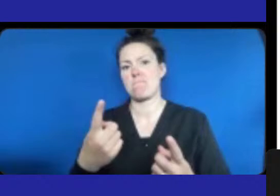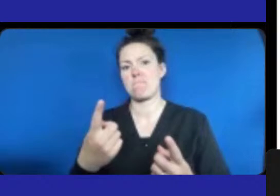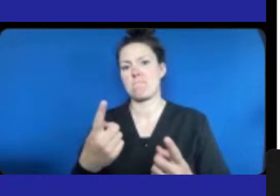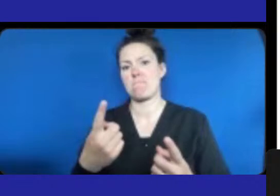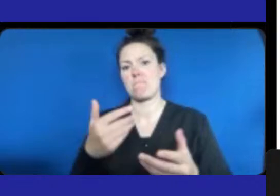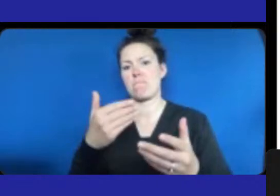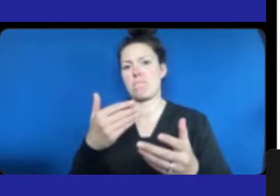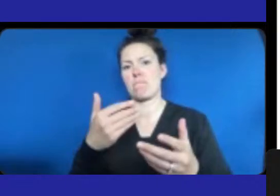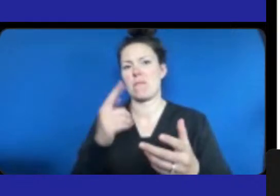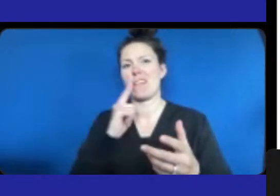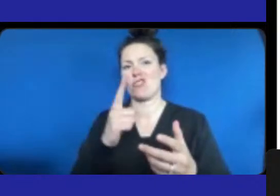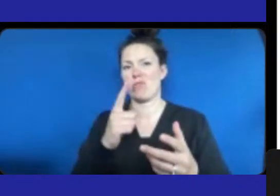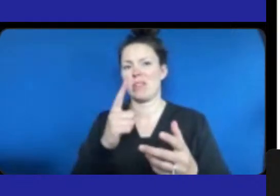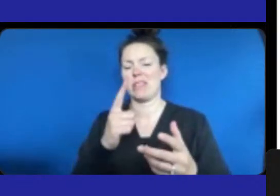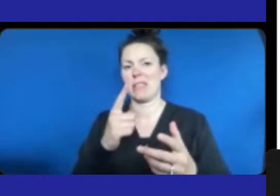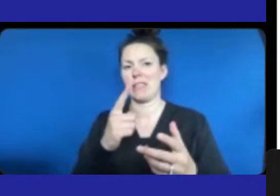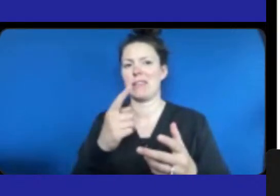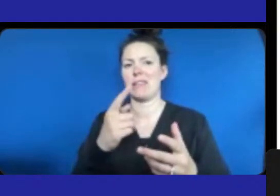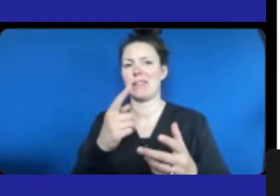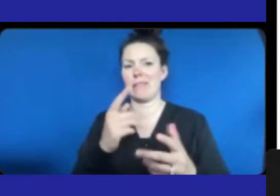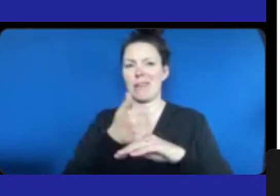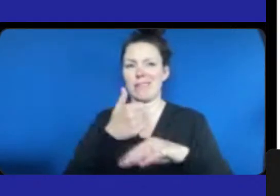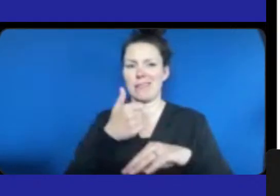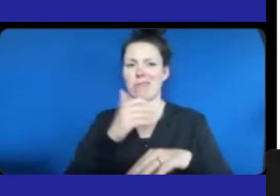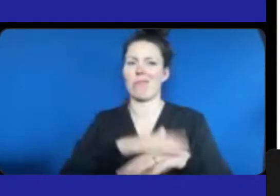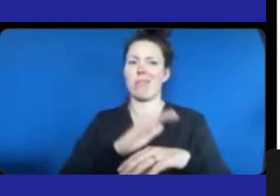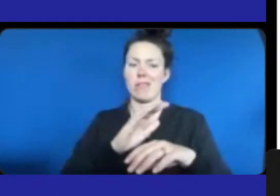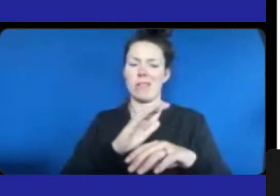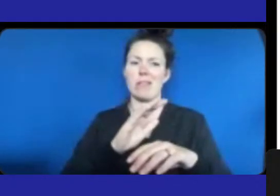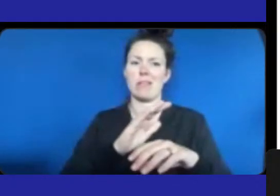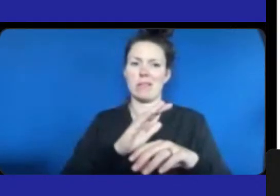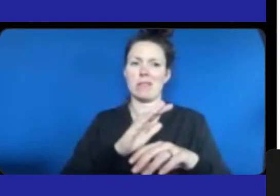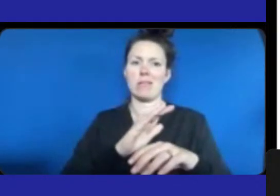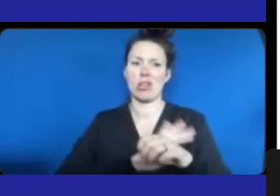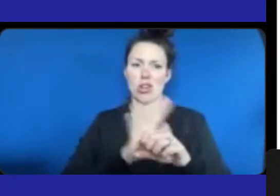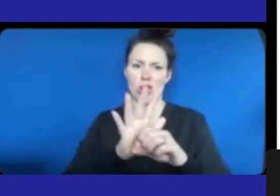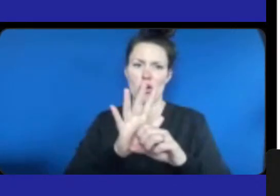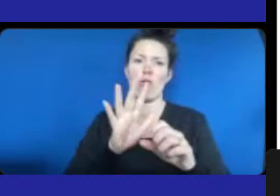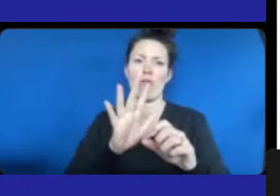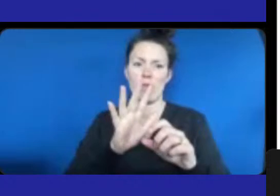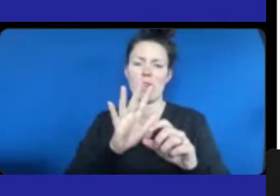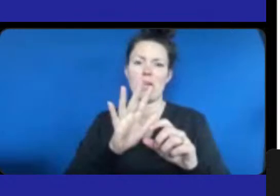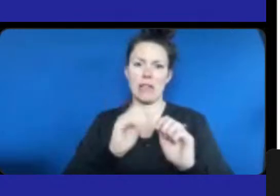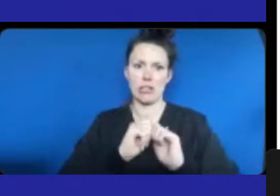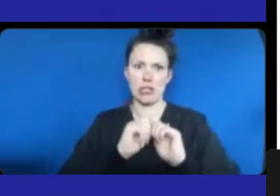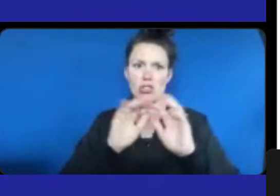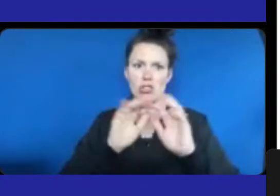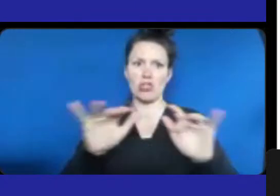surges, unfortunately, right? It dips during COVID surges when there is,